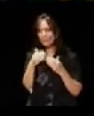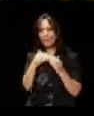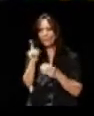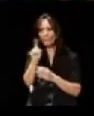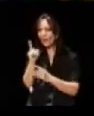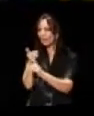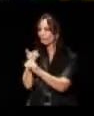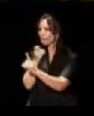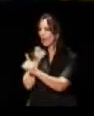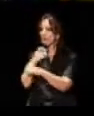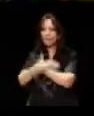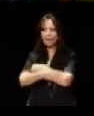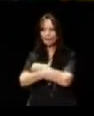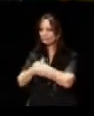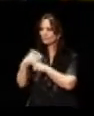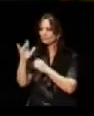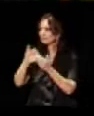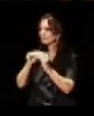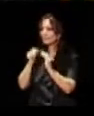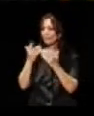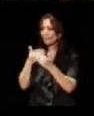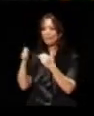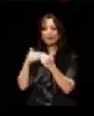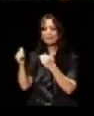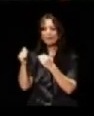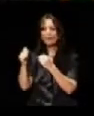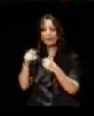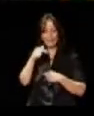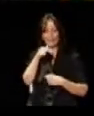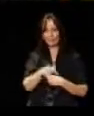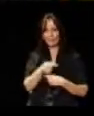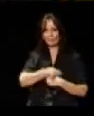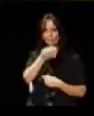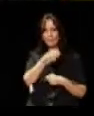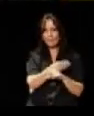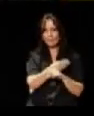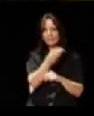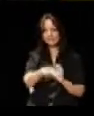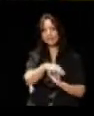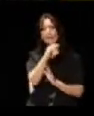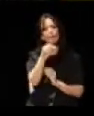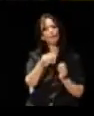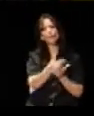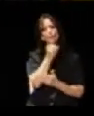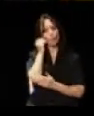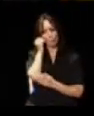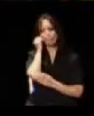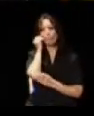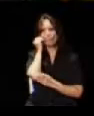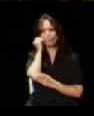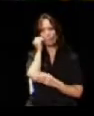come from, the city of North Miami, that you have found a new home.